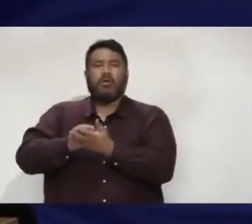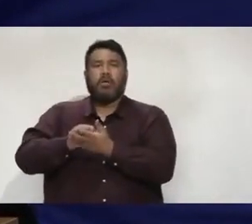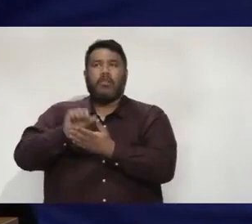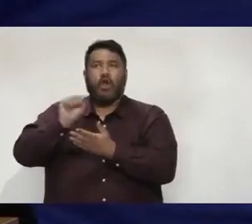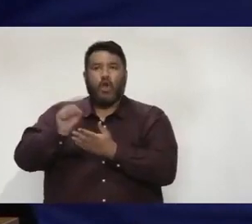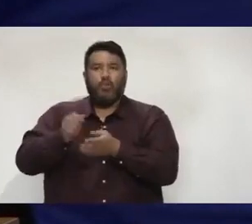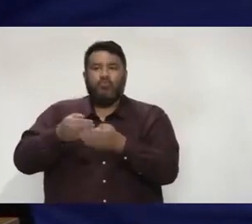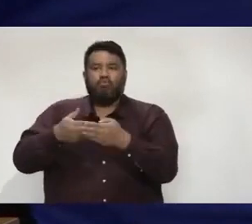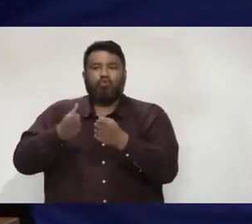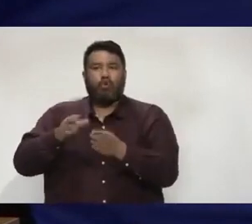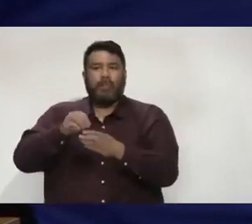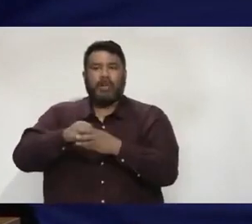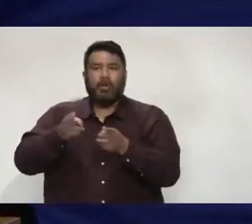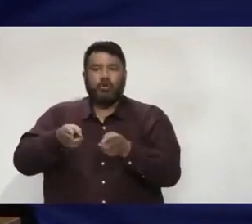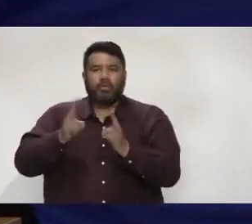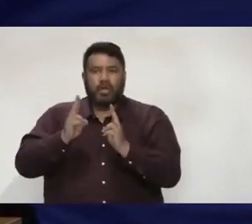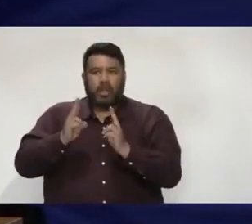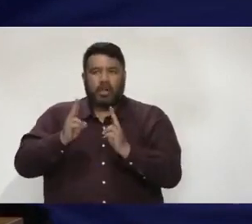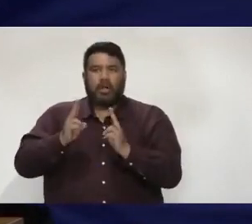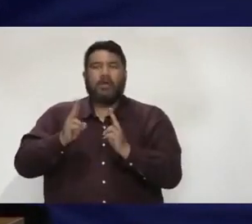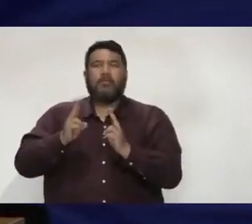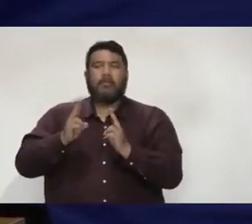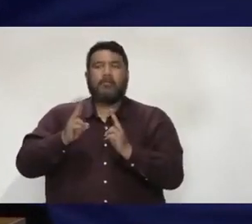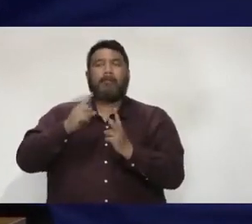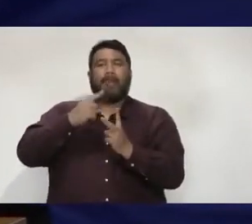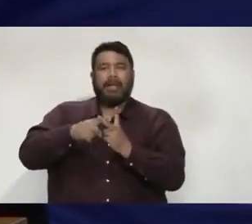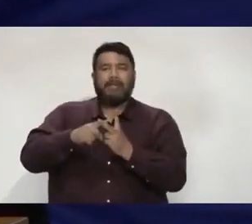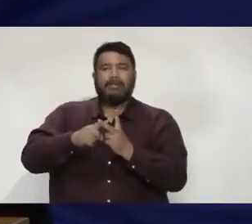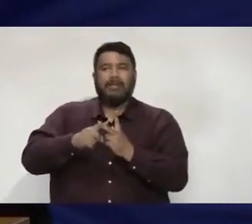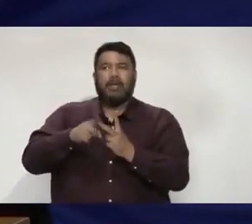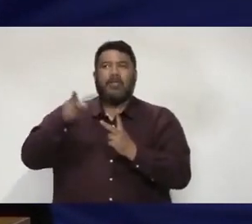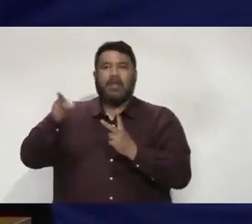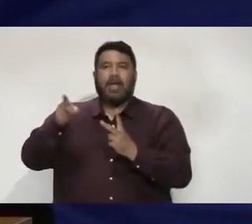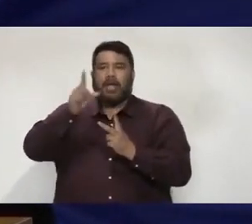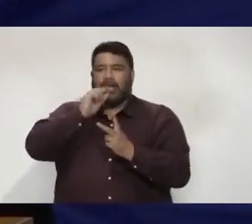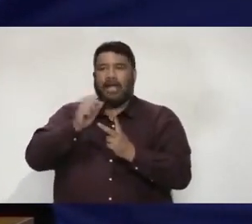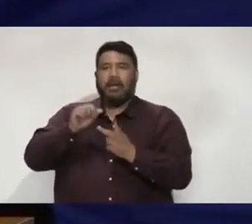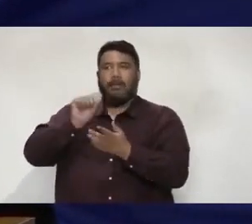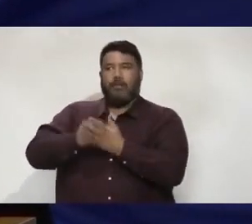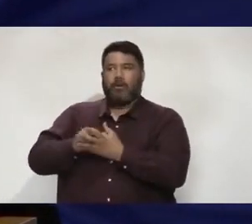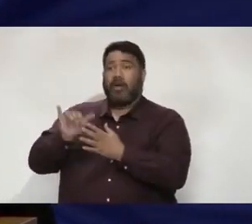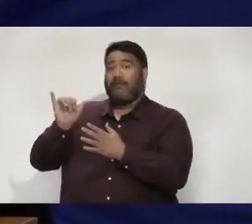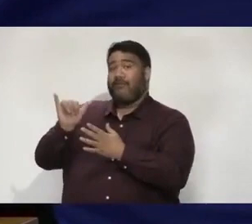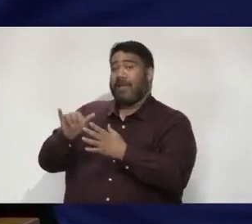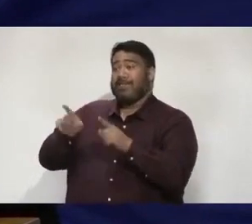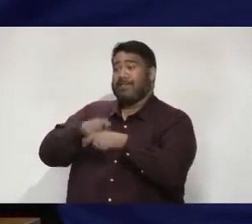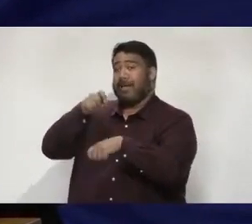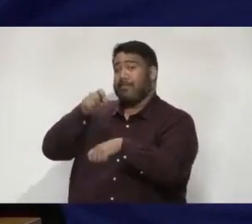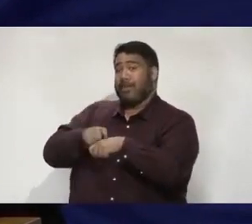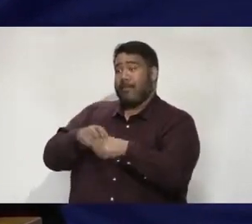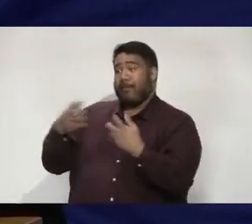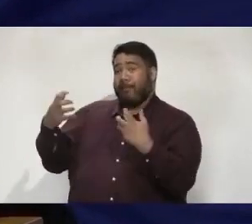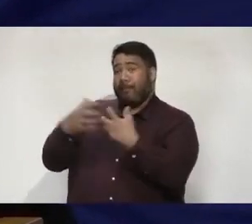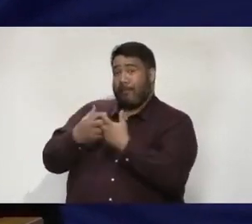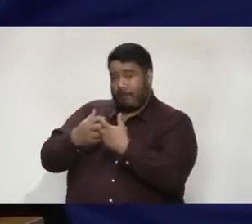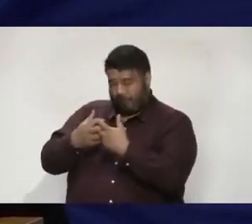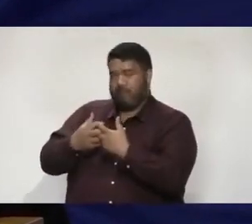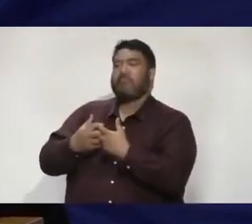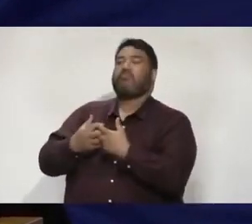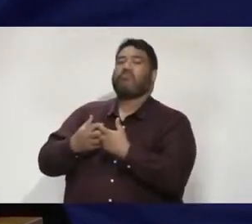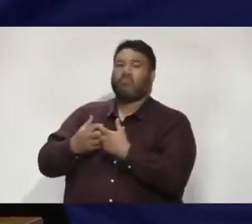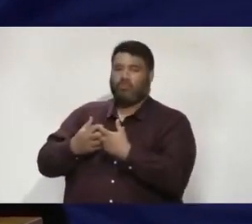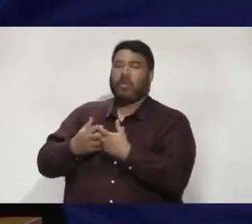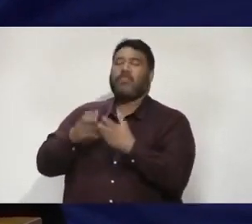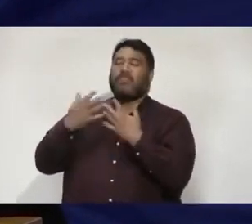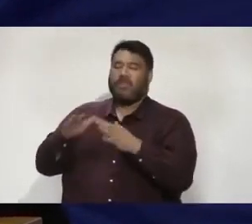got the opportunity to match that with being able to get an air ticket, and that they can complete the two things in parallel. Because one